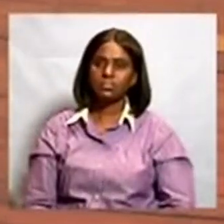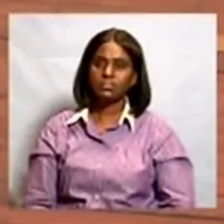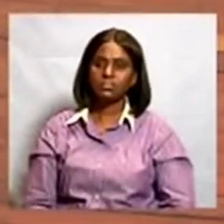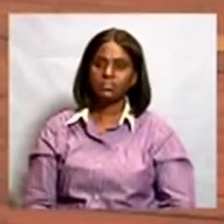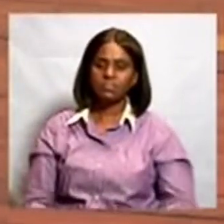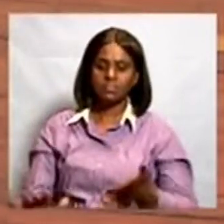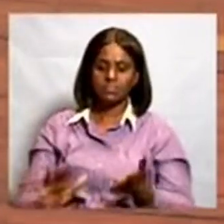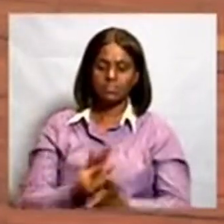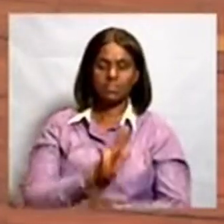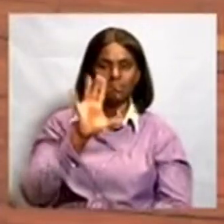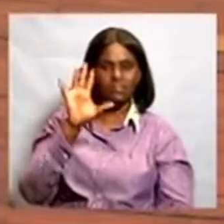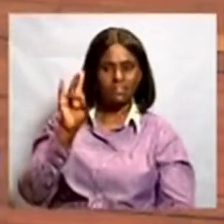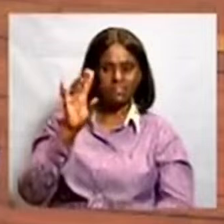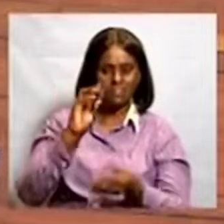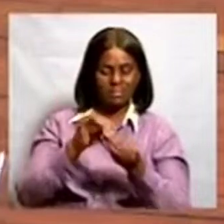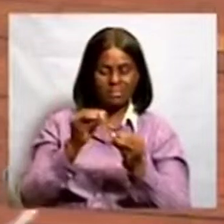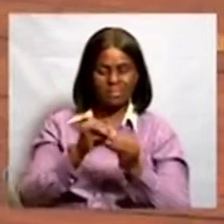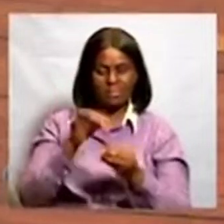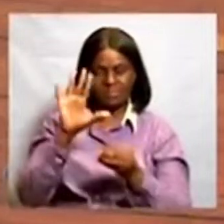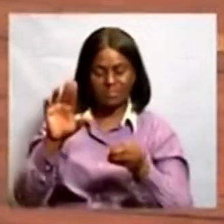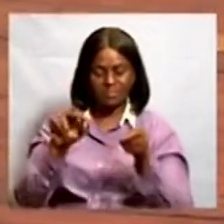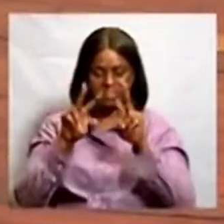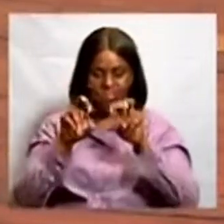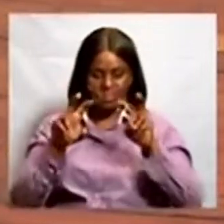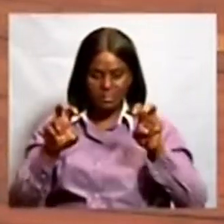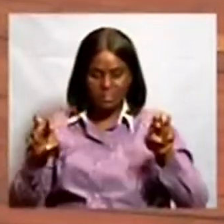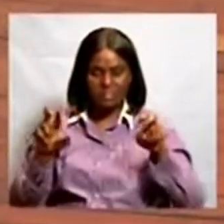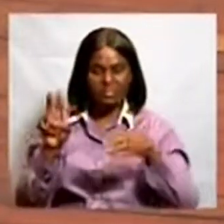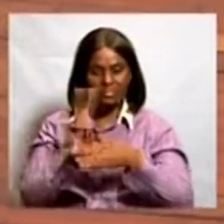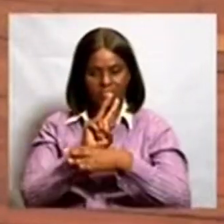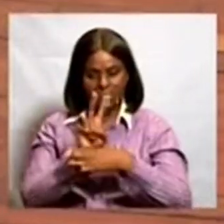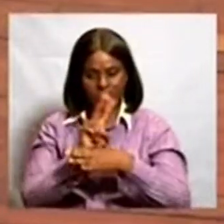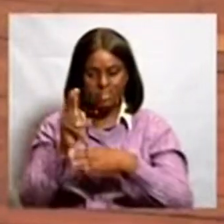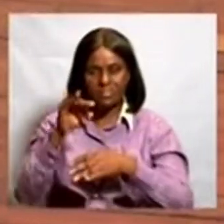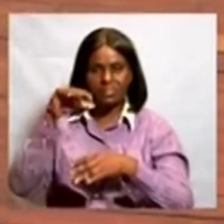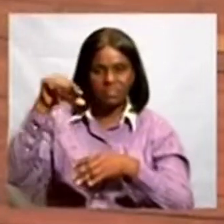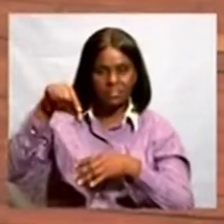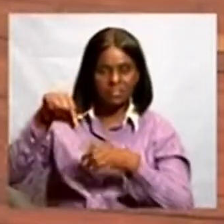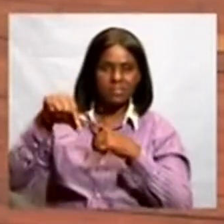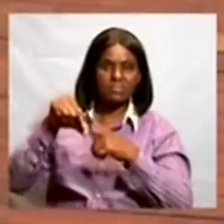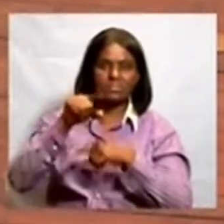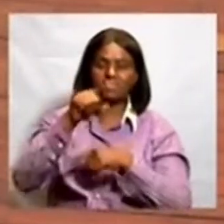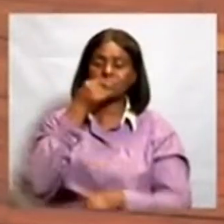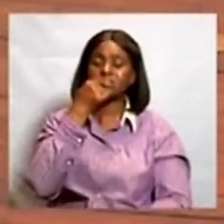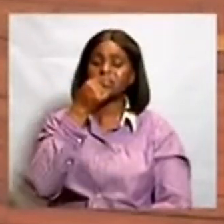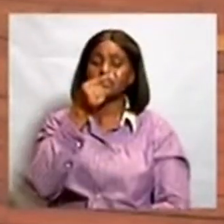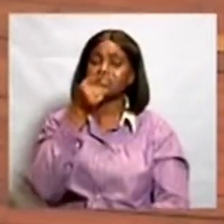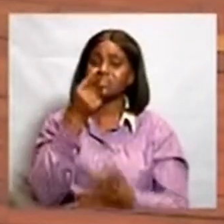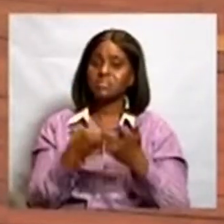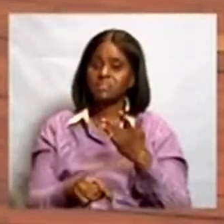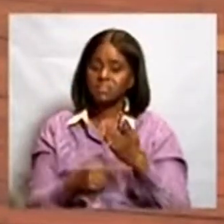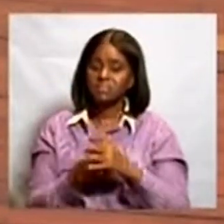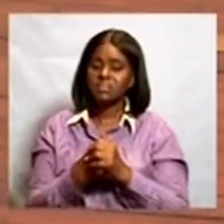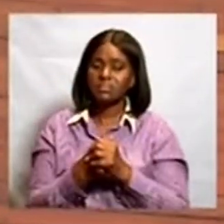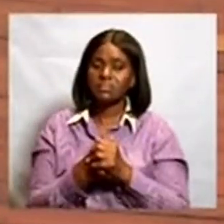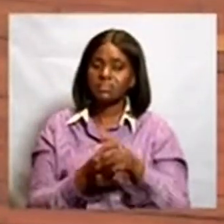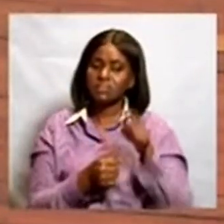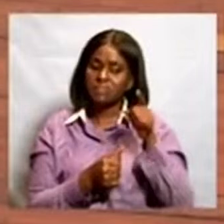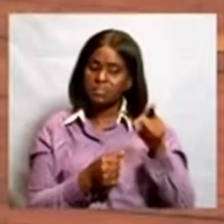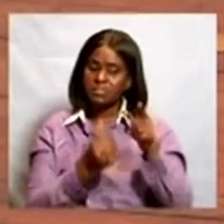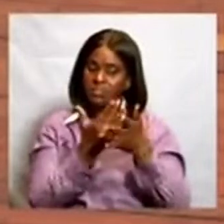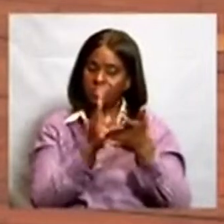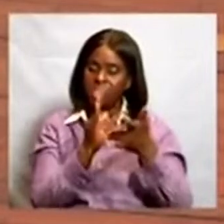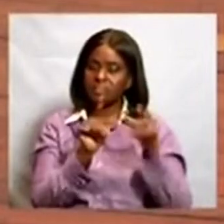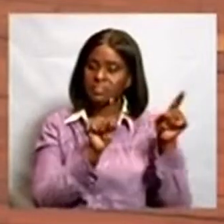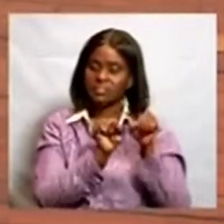part 5, verification and evaluation of qualification. You are saying this part also